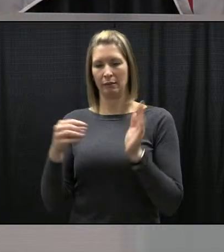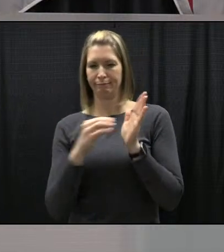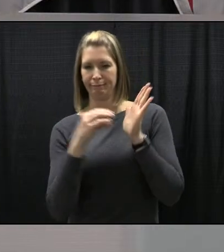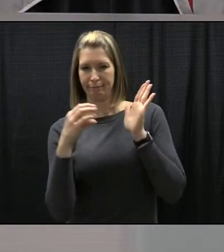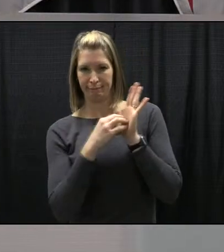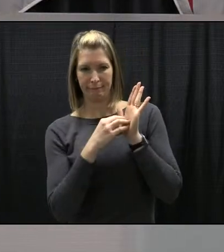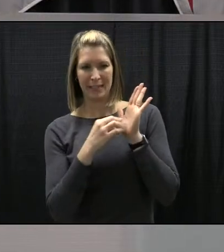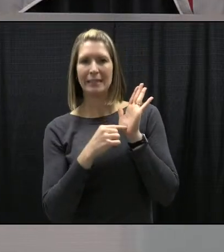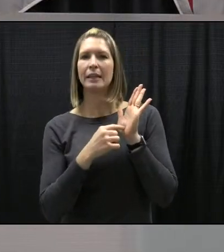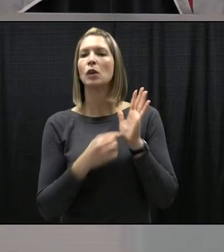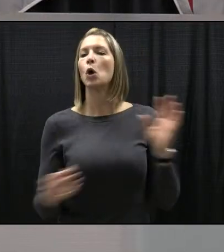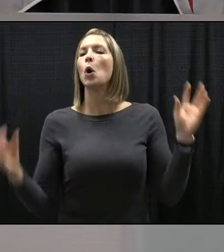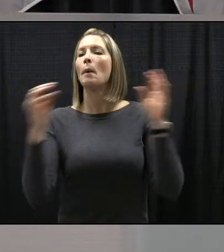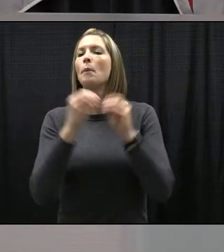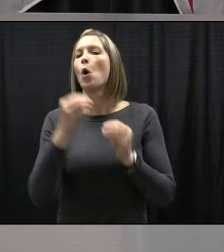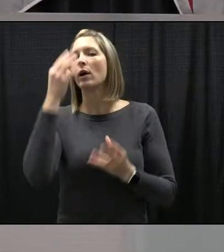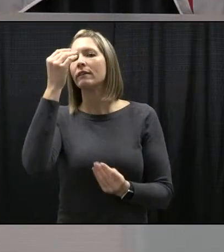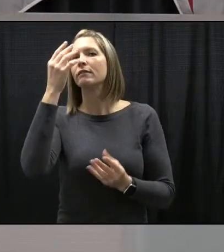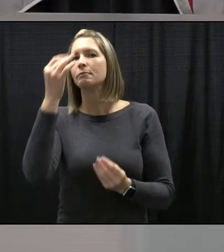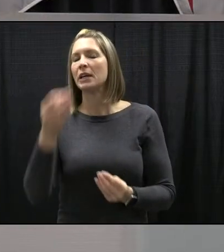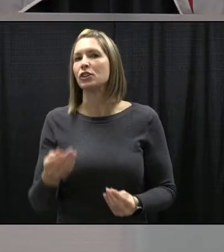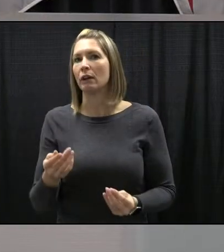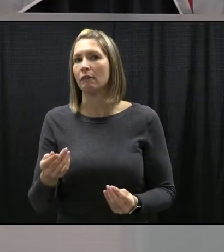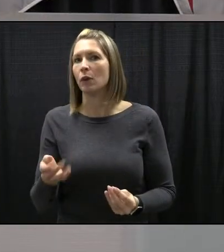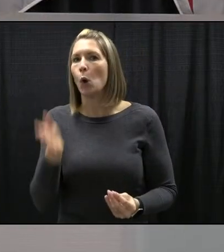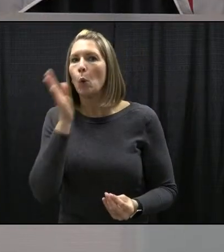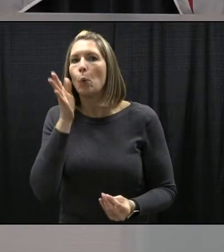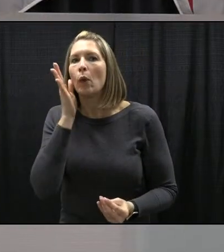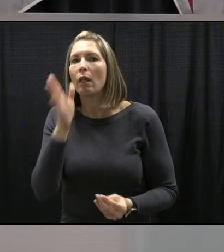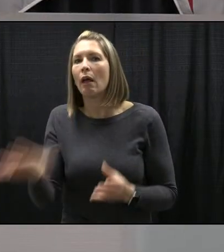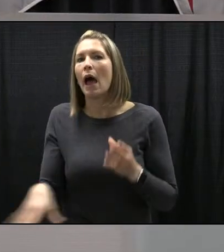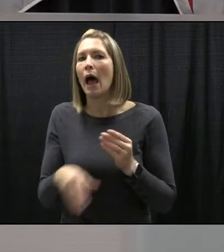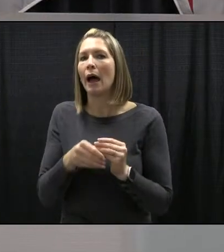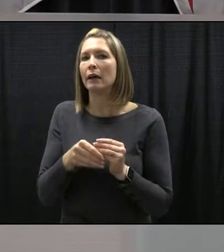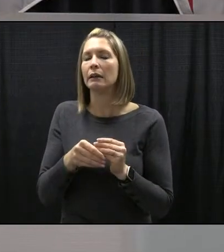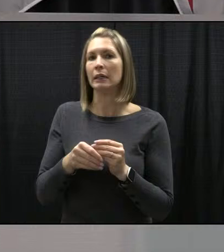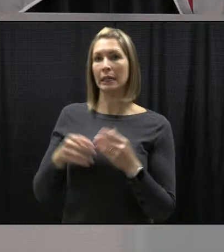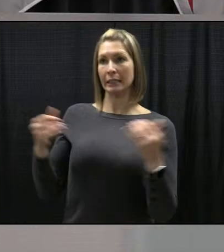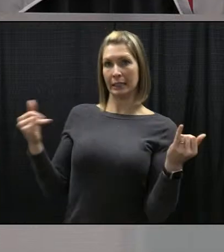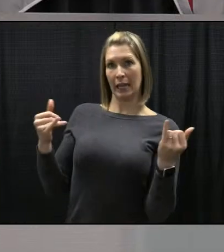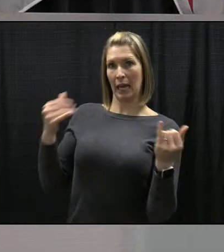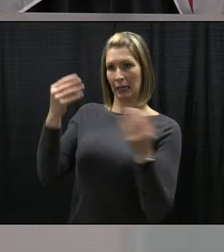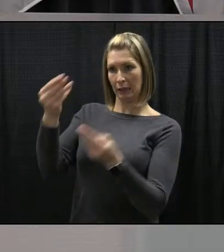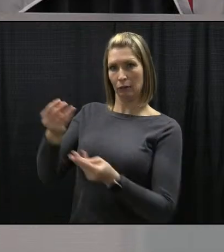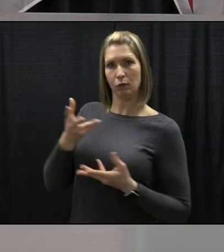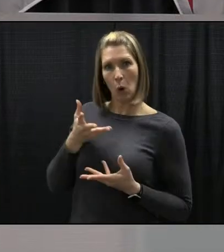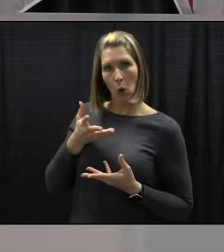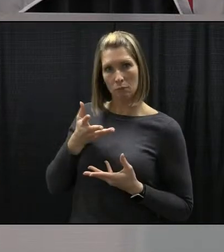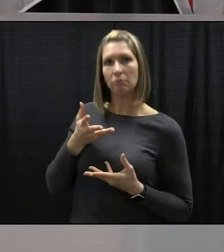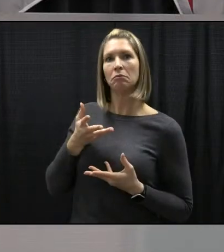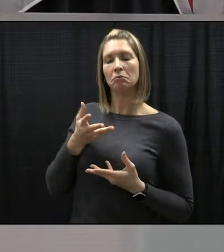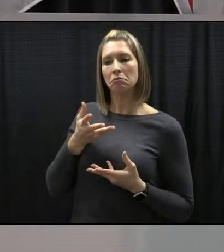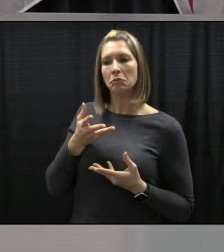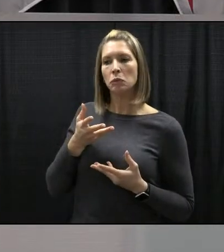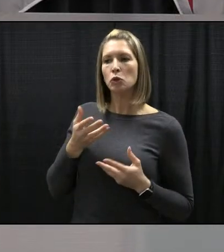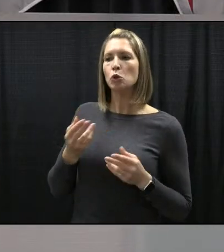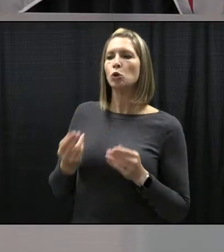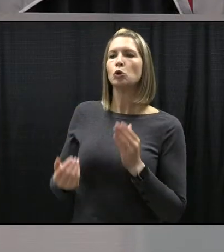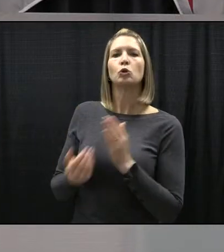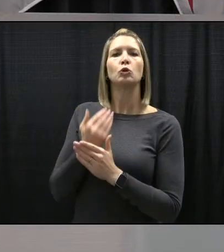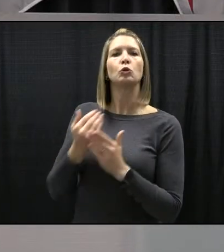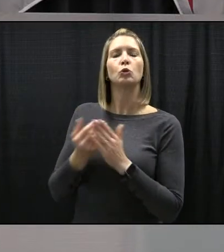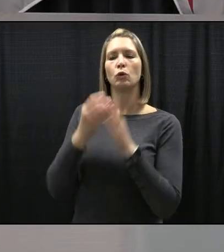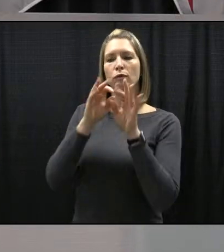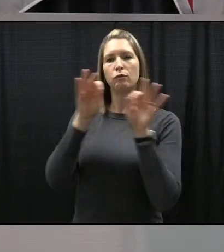told that there are at least now templates available for this form. for doctors or nurse